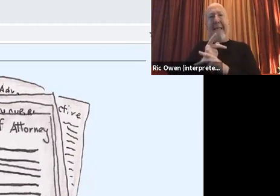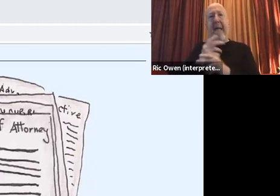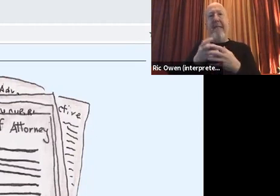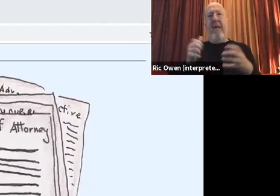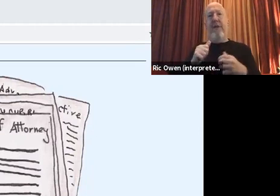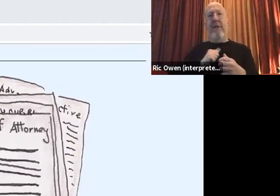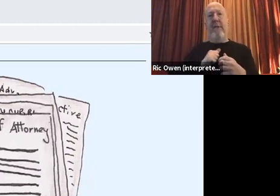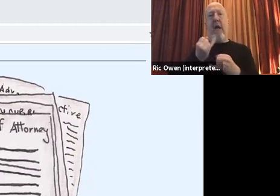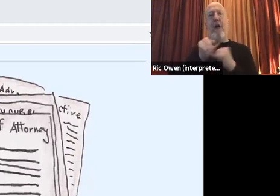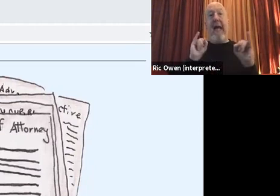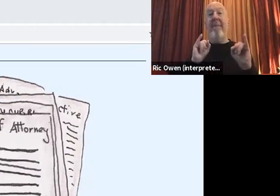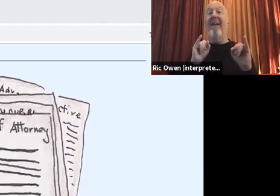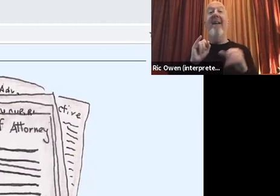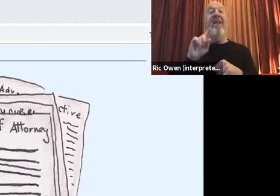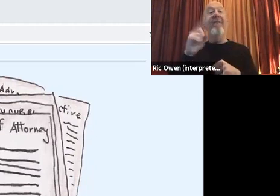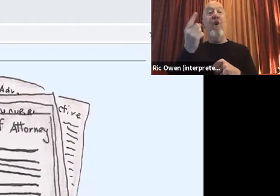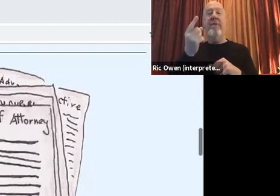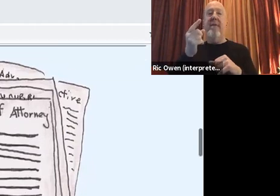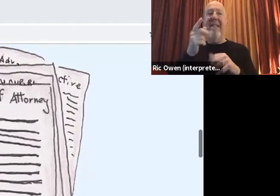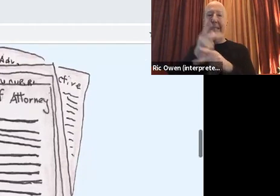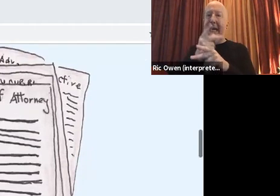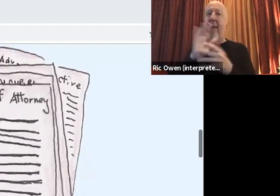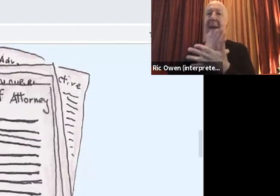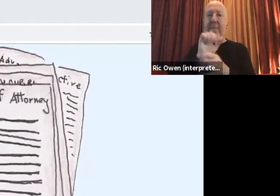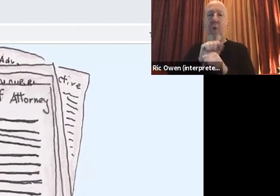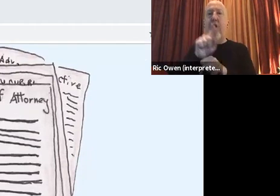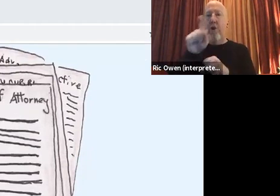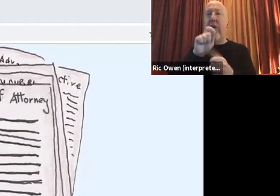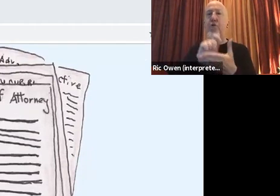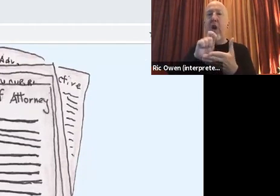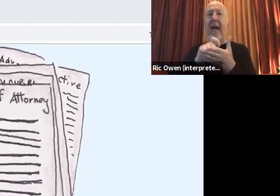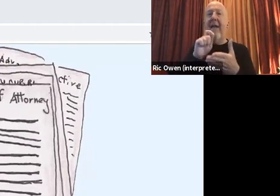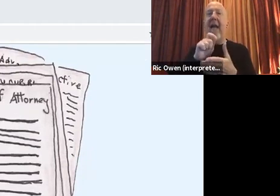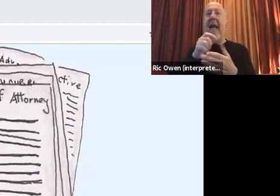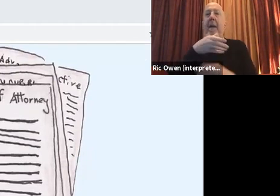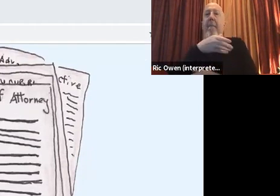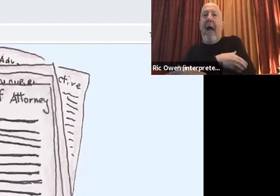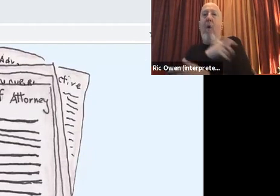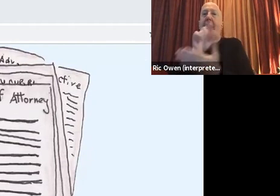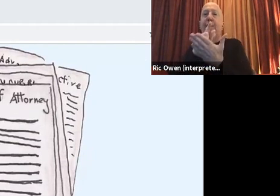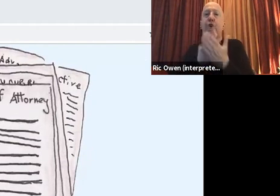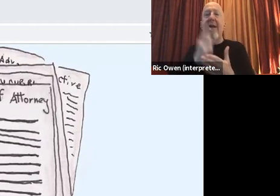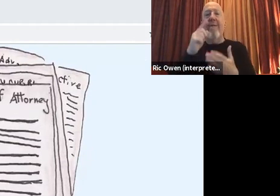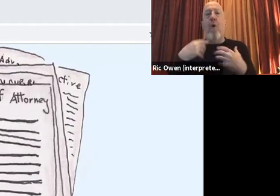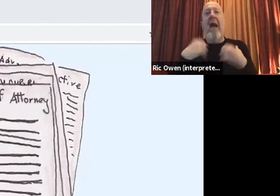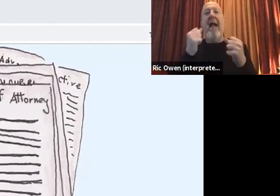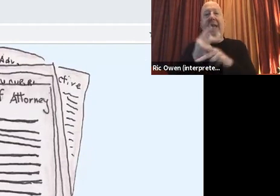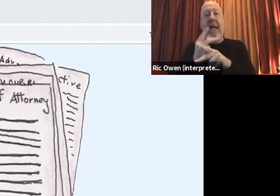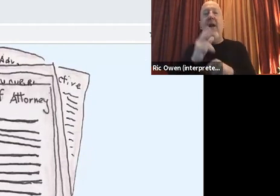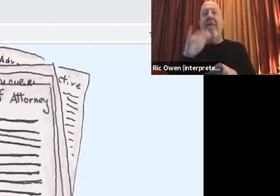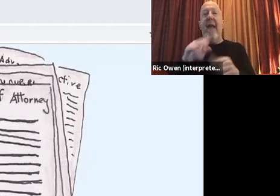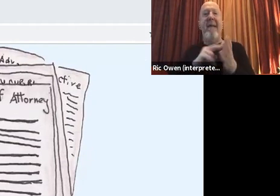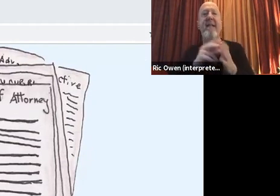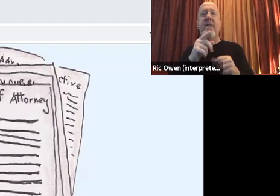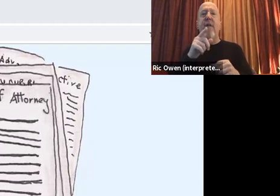about paperwork. So you can do a durable power of attorney for healthcare. That's a document that gives power to a